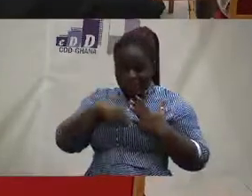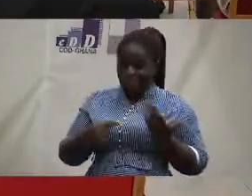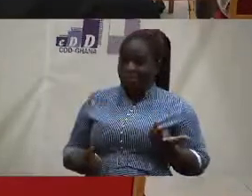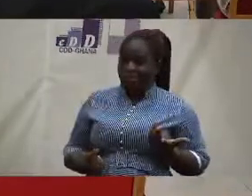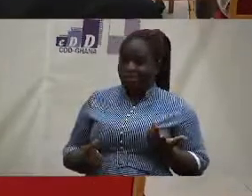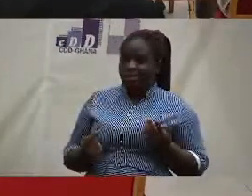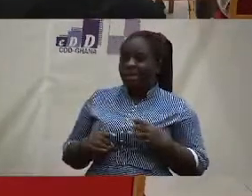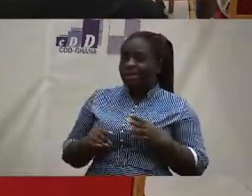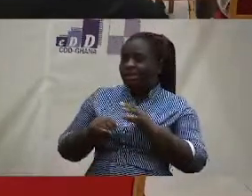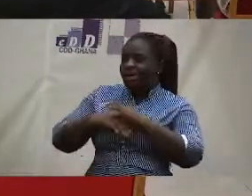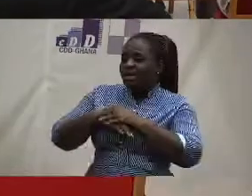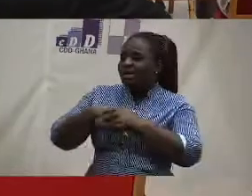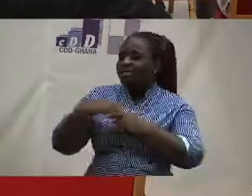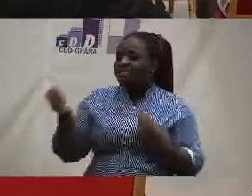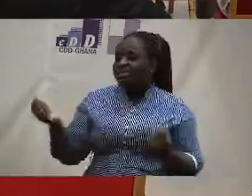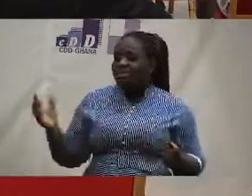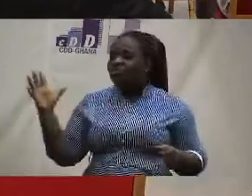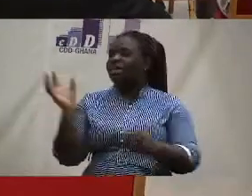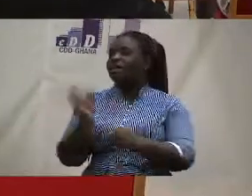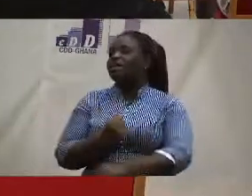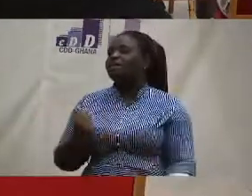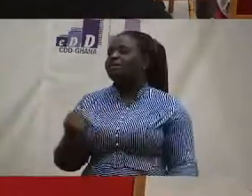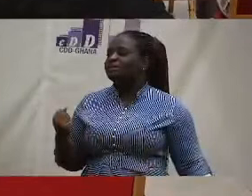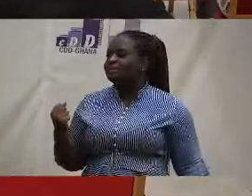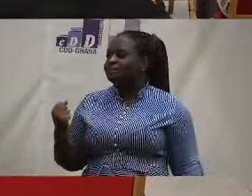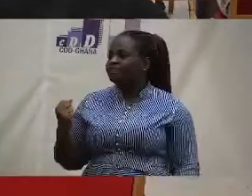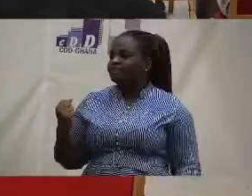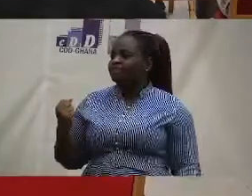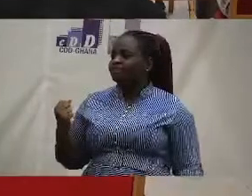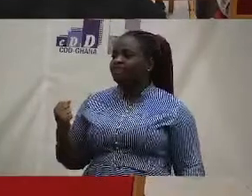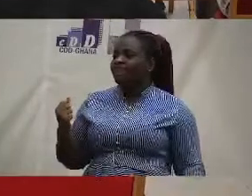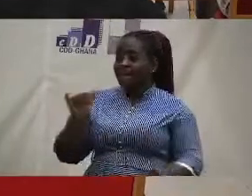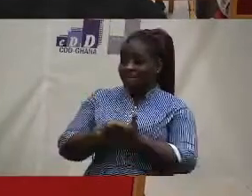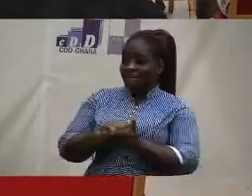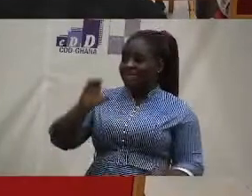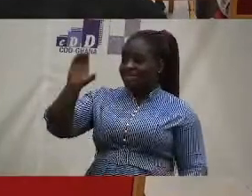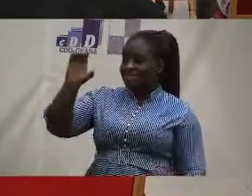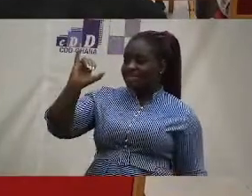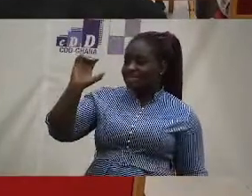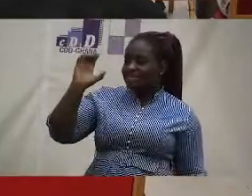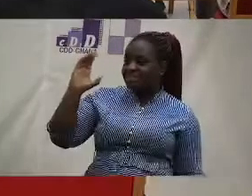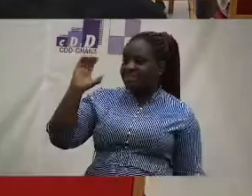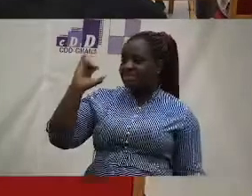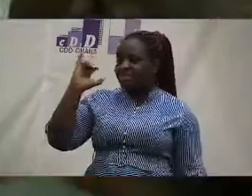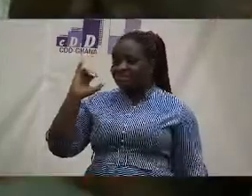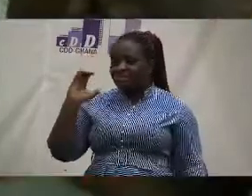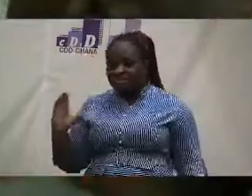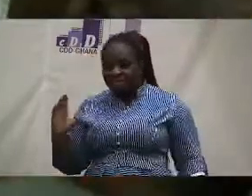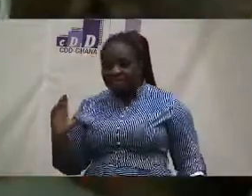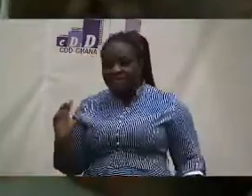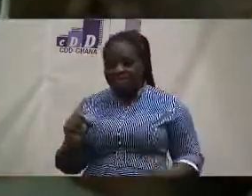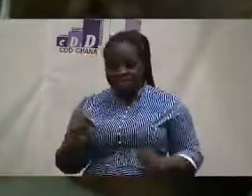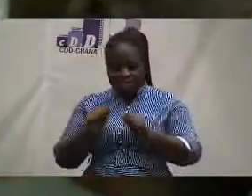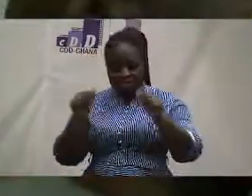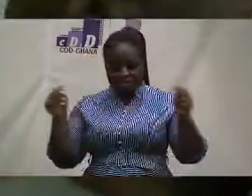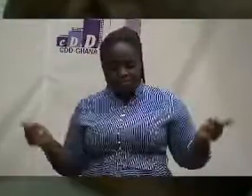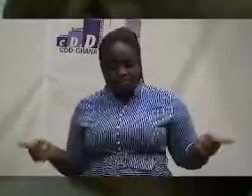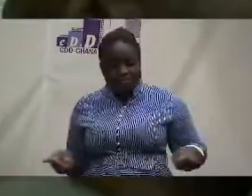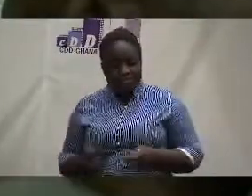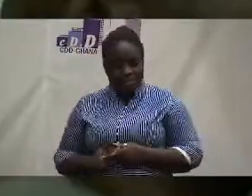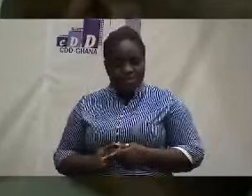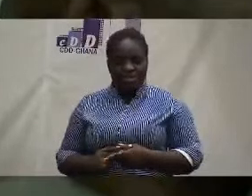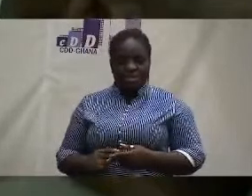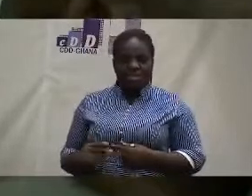looking externally to get that civic space that we all desire. And this